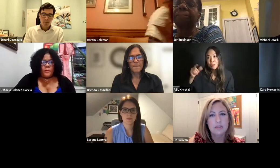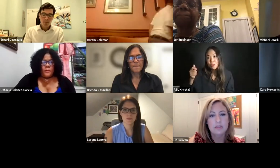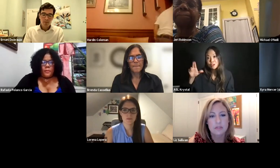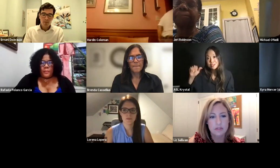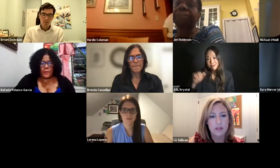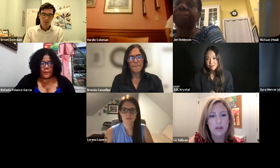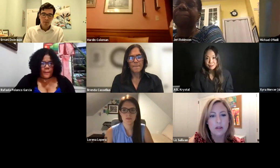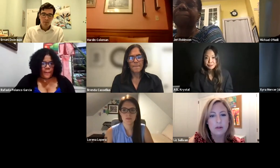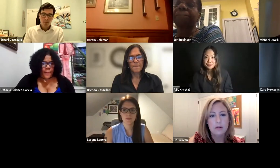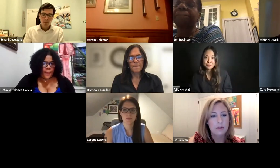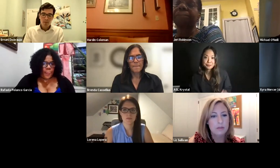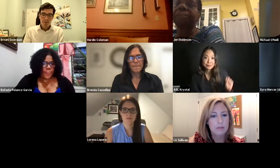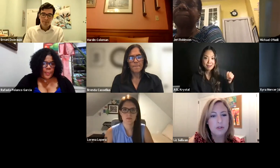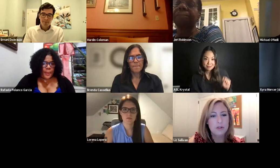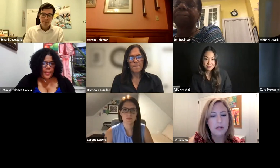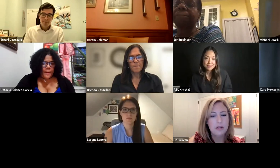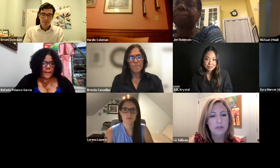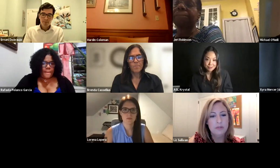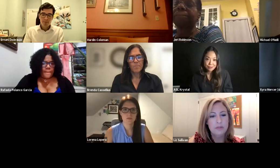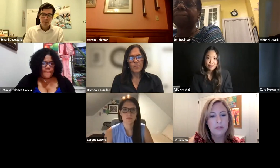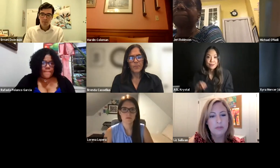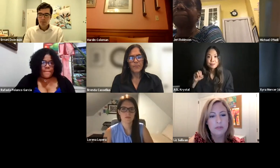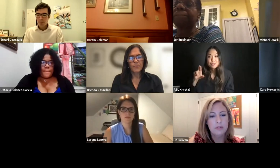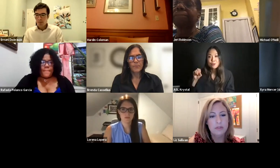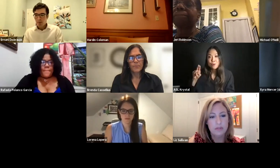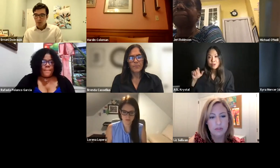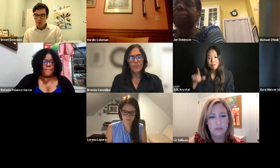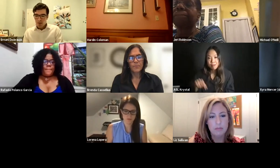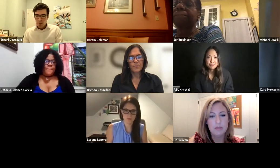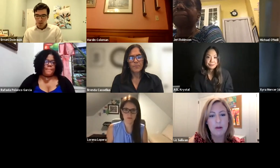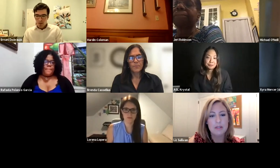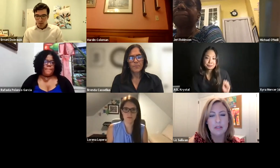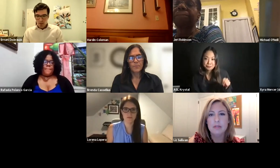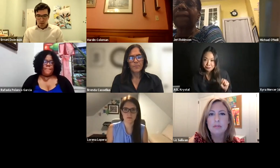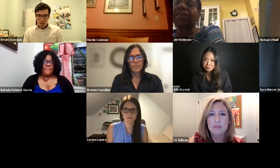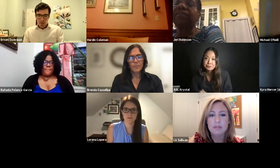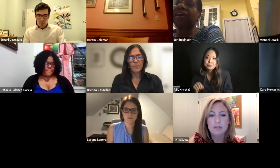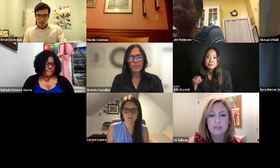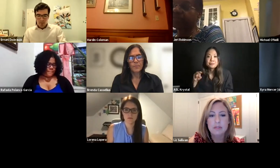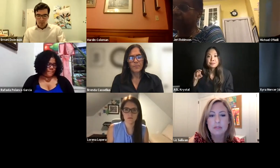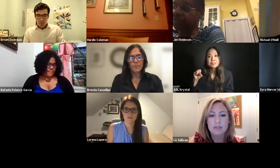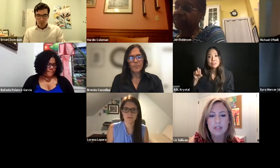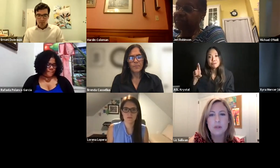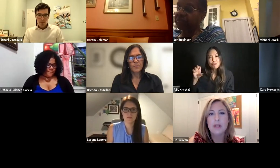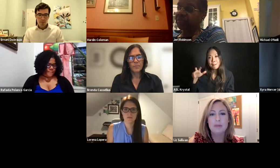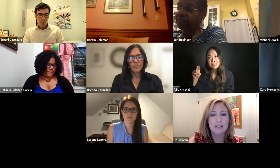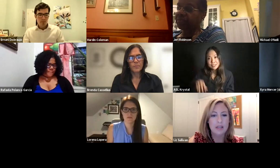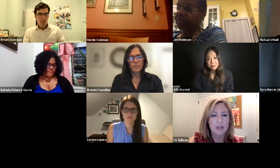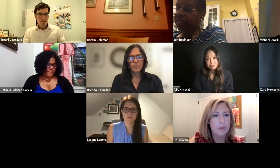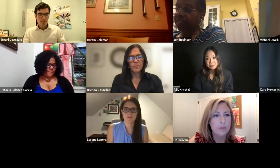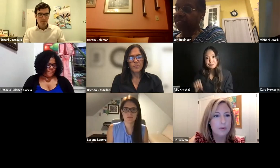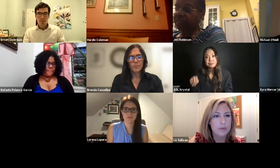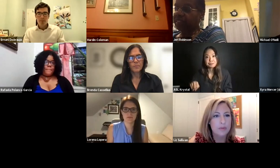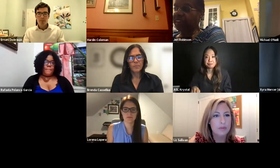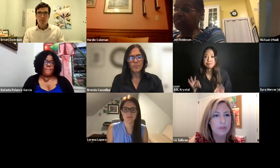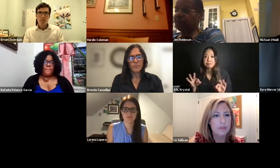yes mr o'neal yes ms robinson yes it's unanimous thank